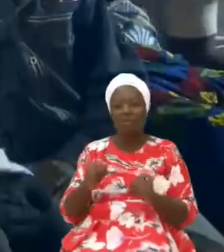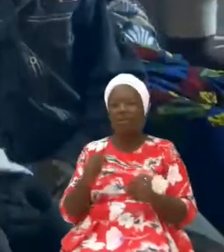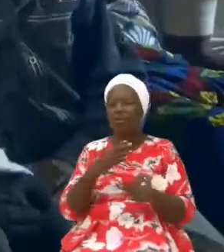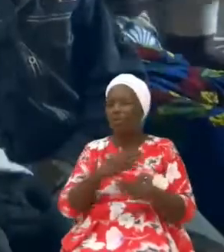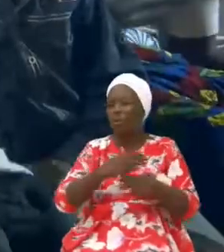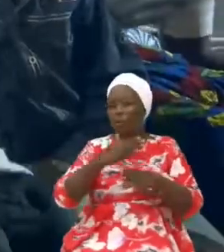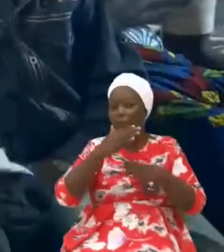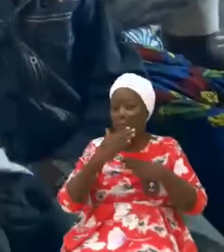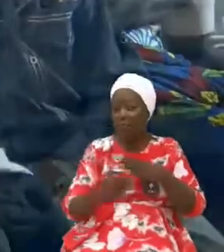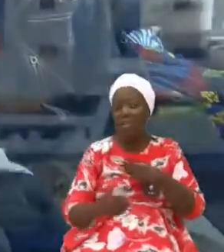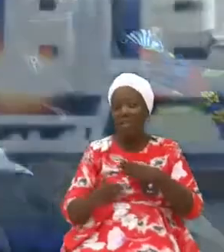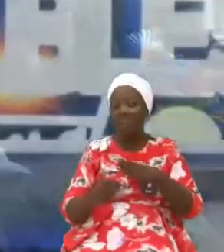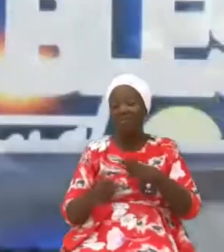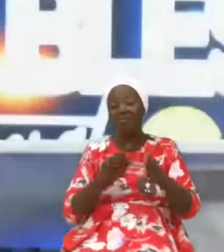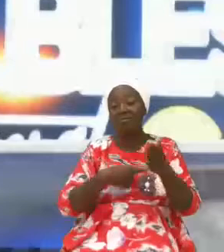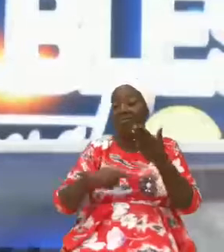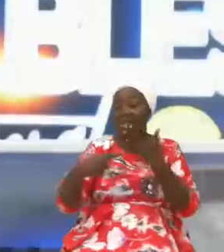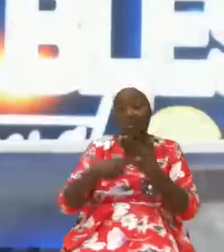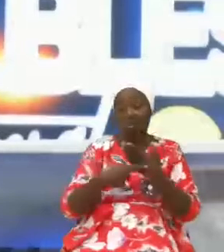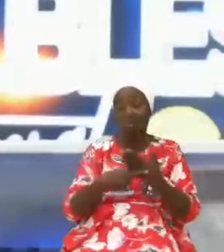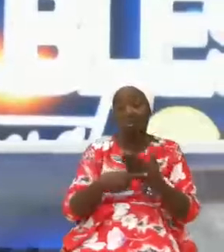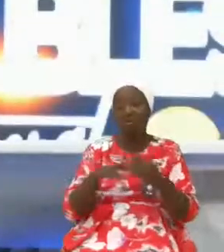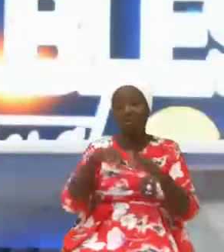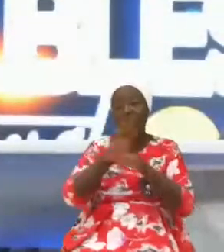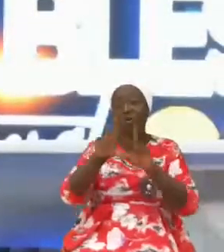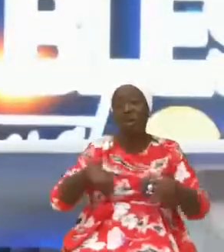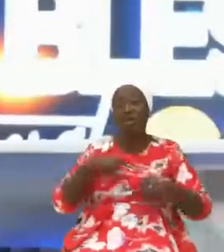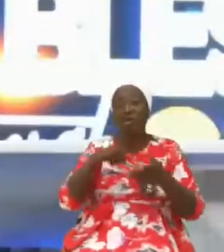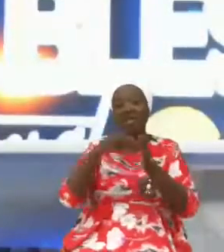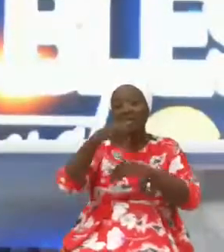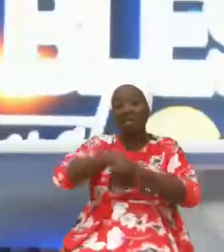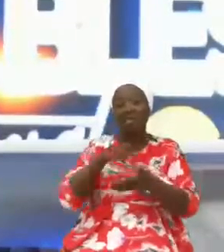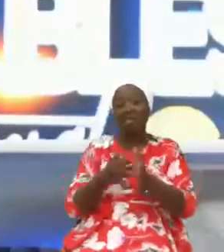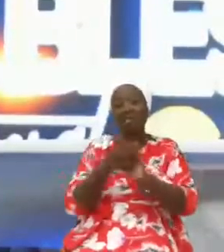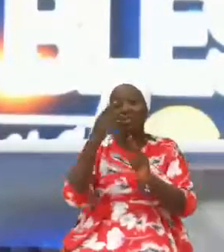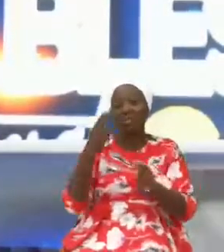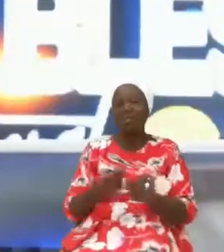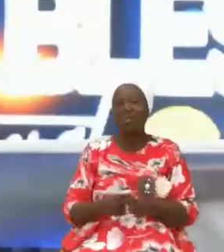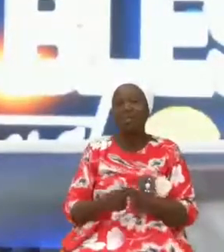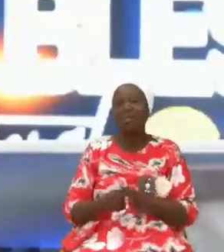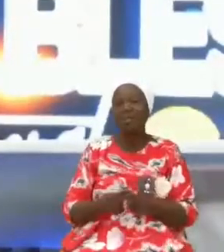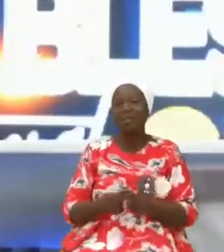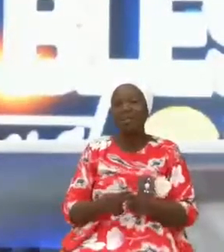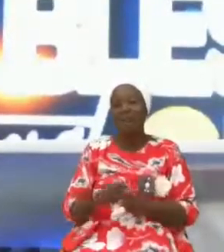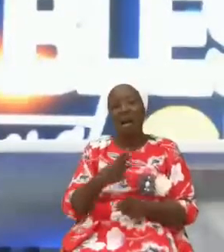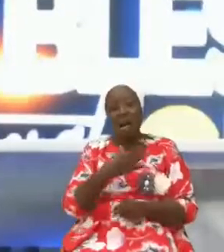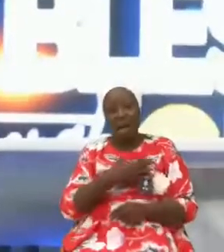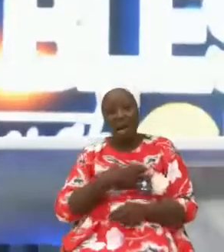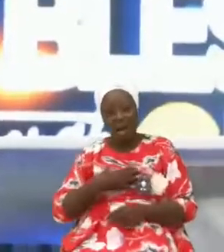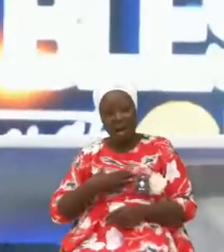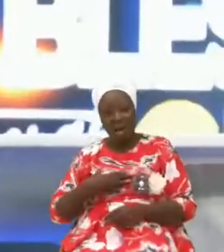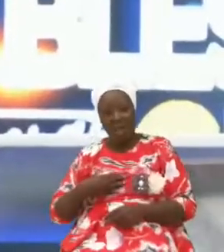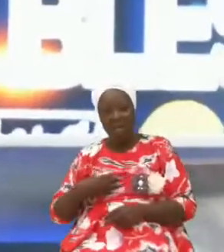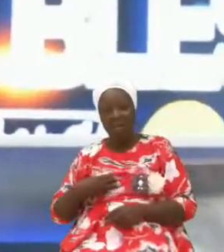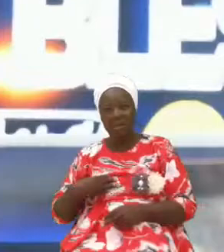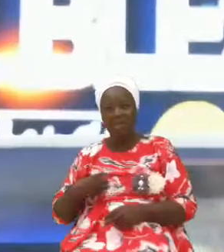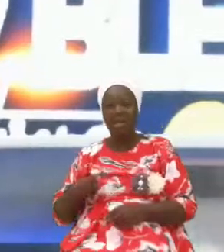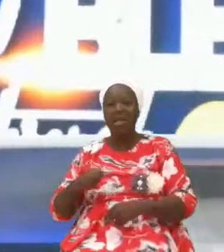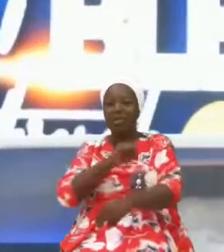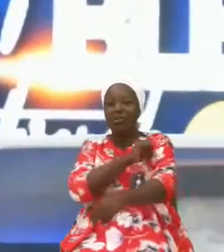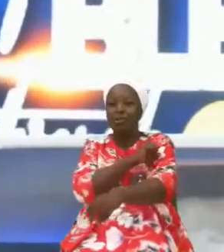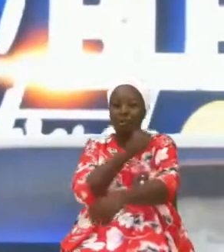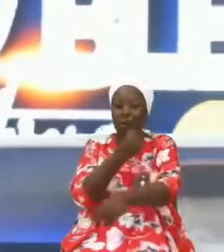Restoration. Redemption. Total restoration in your life tonight in Jesus'